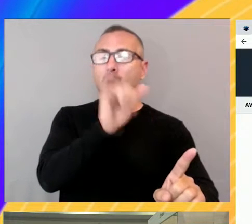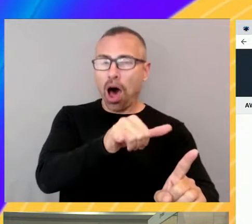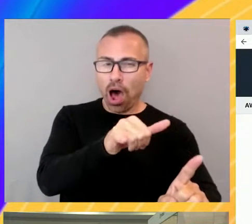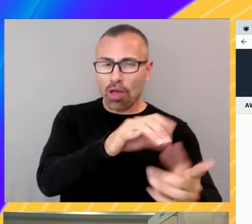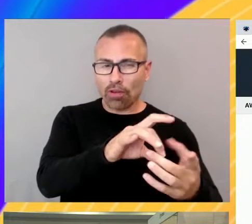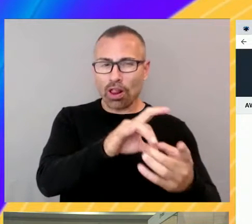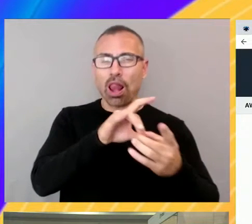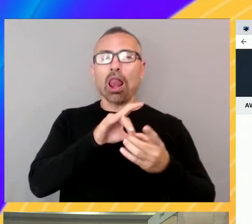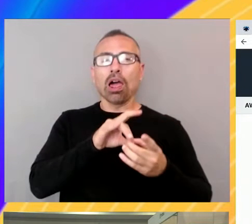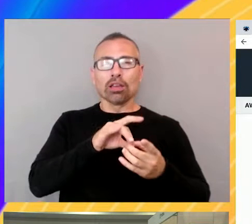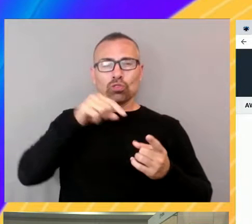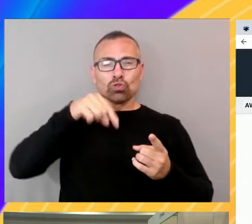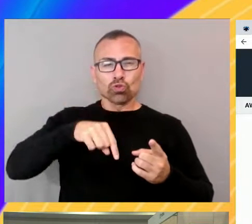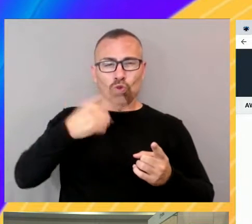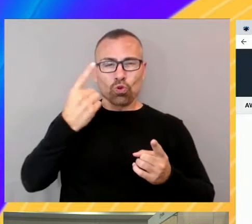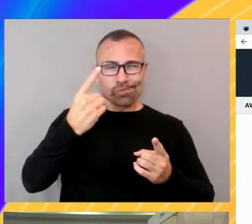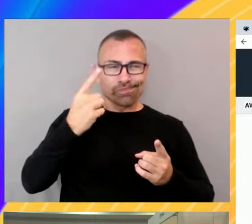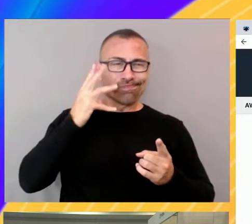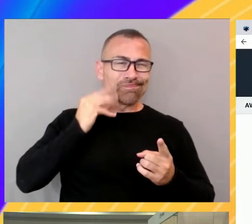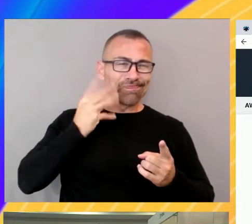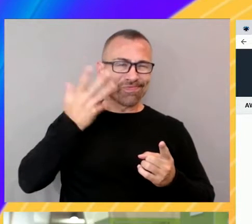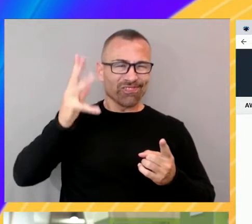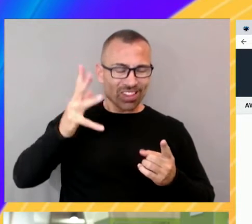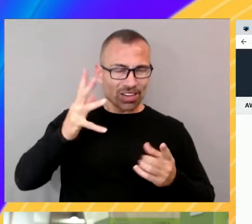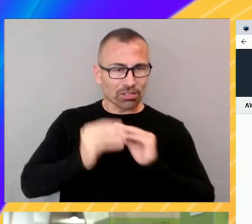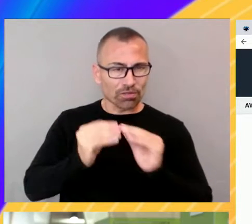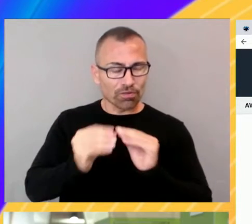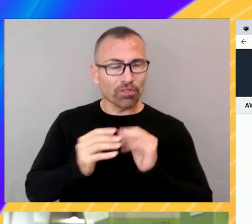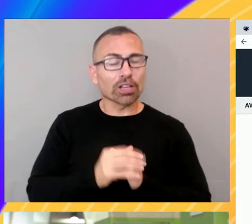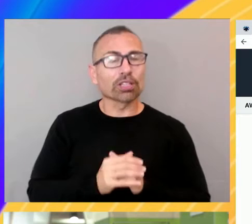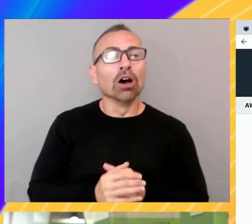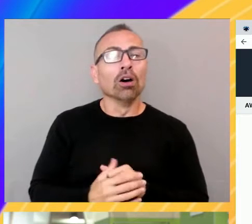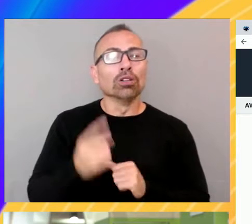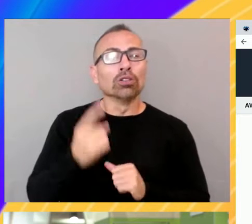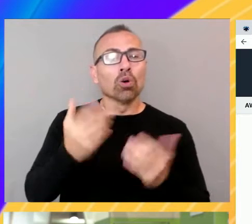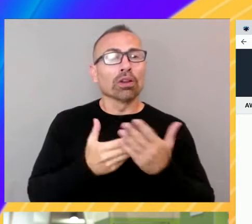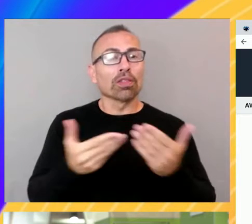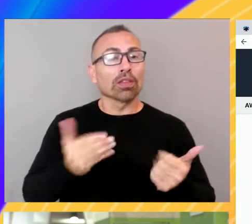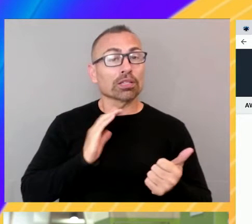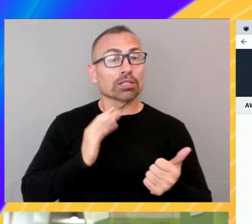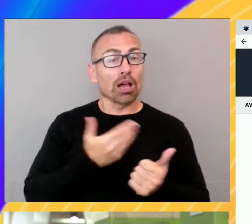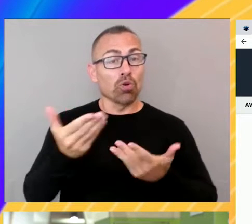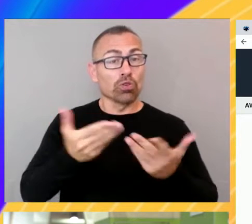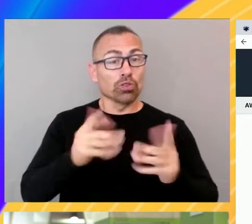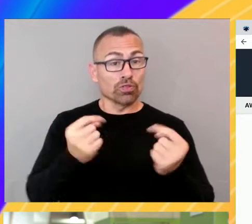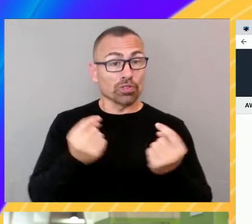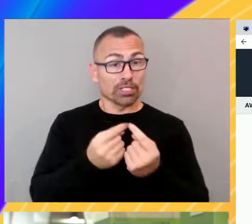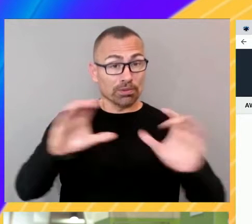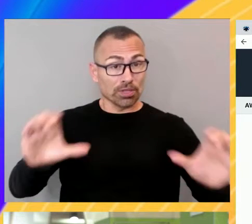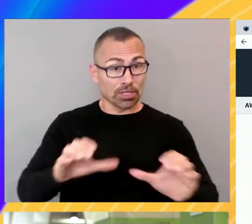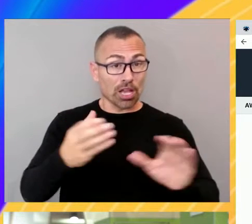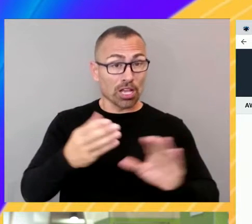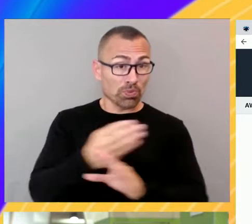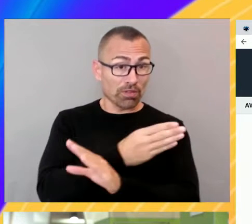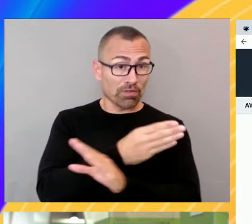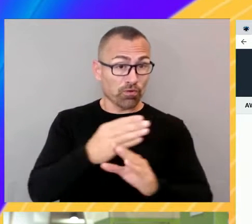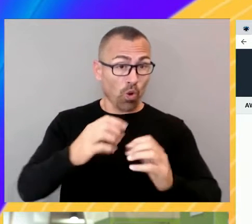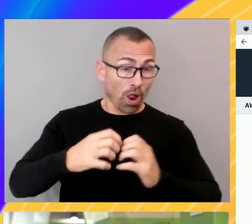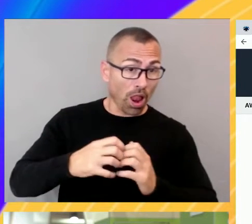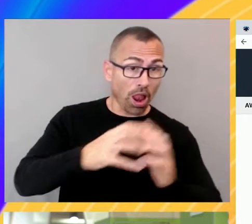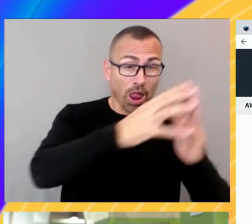service teams, one of the things they have to do before they launch is they have to go through an operational readiness review.